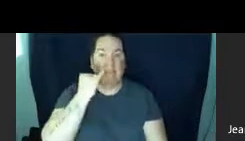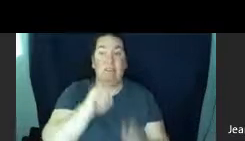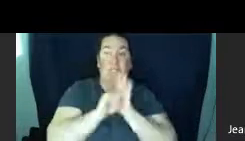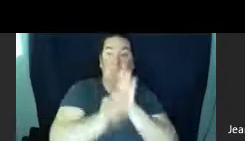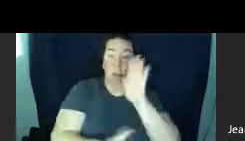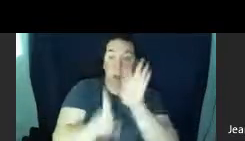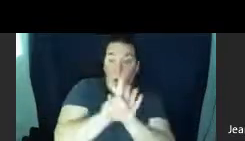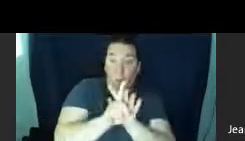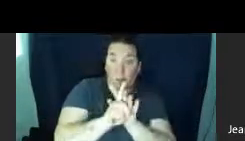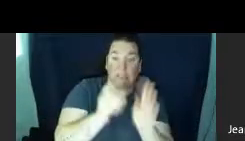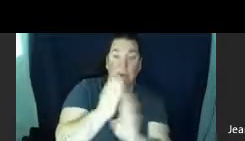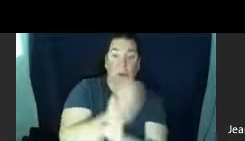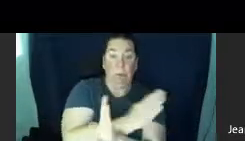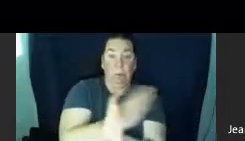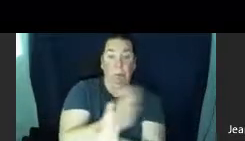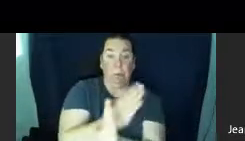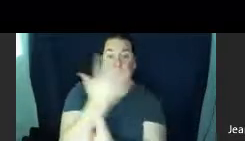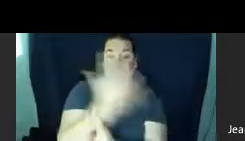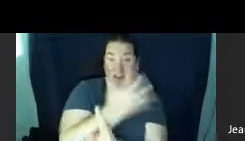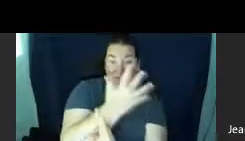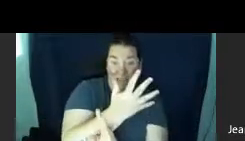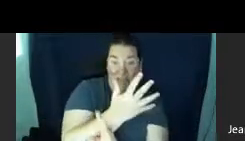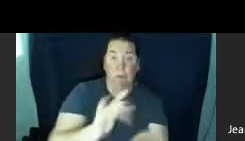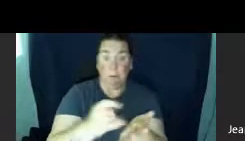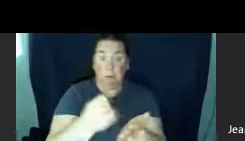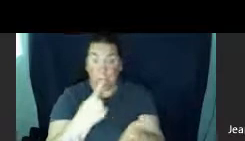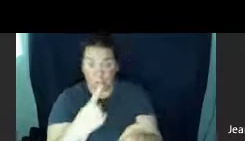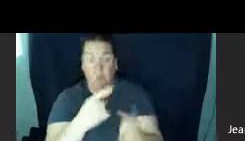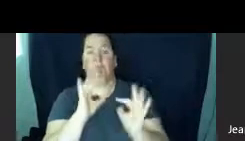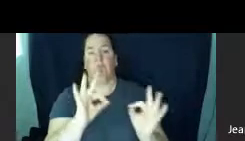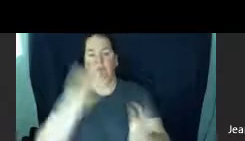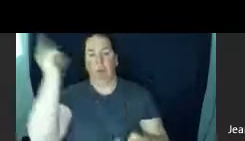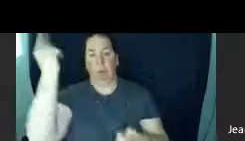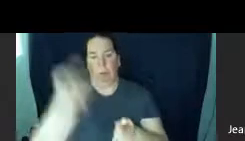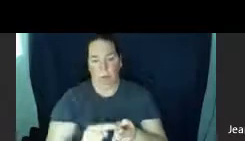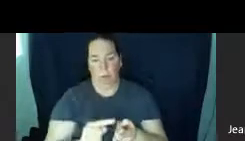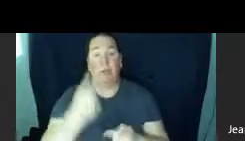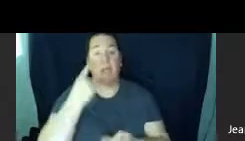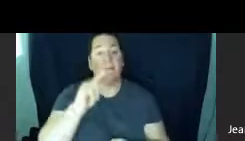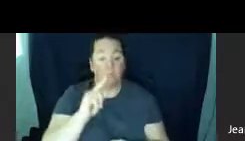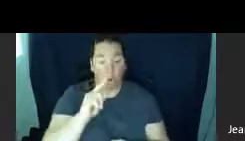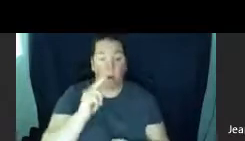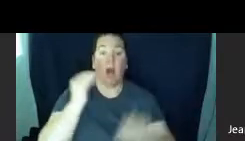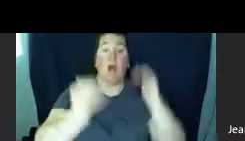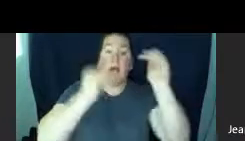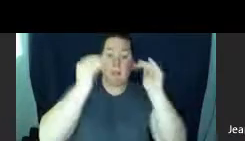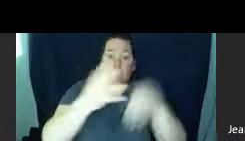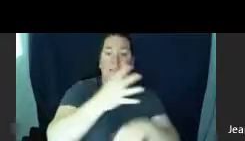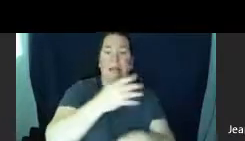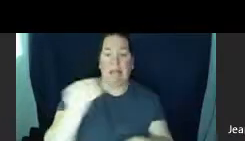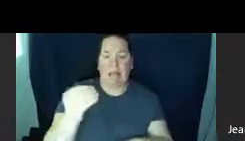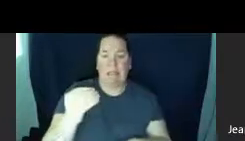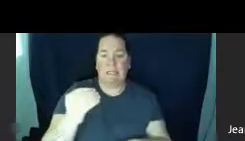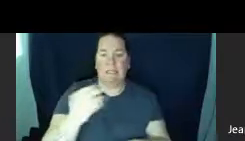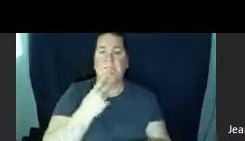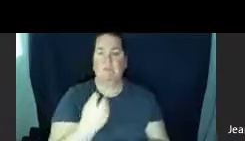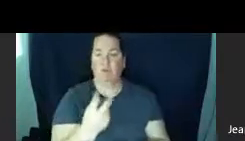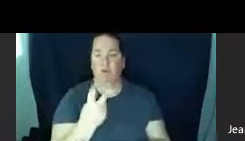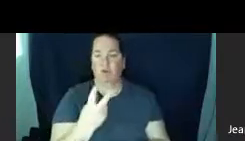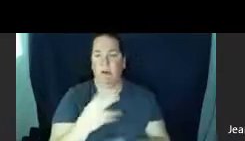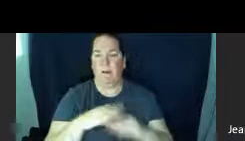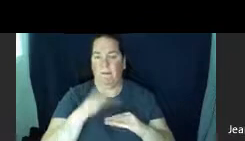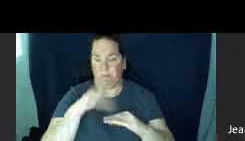onset. And this drug is for adults and pediatric patients at least 12 years of age who